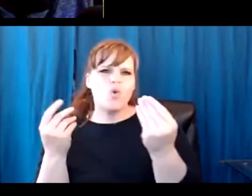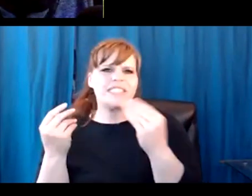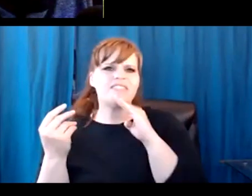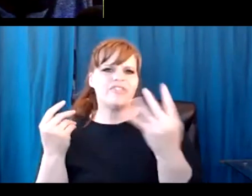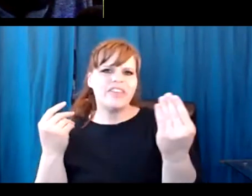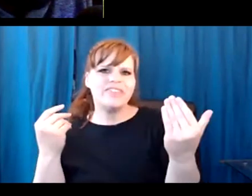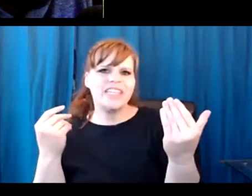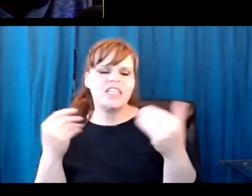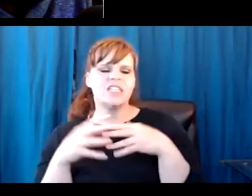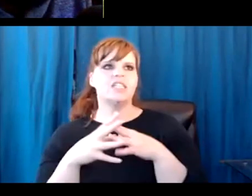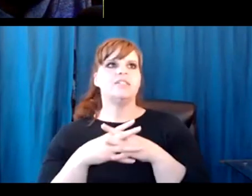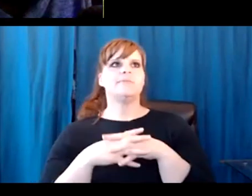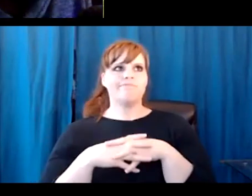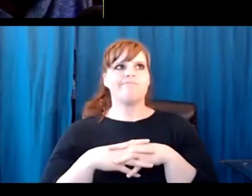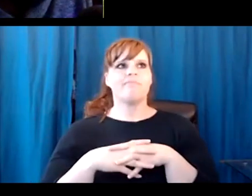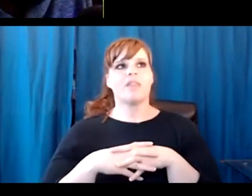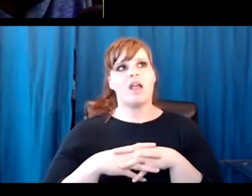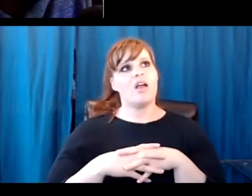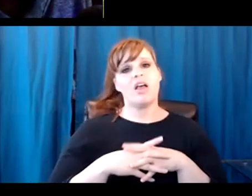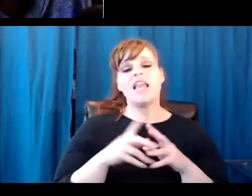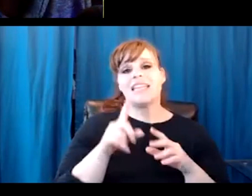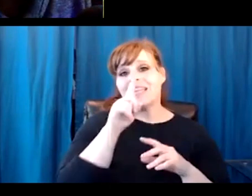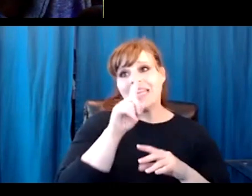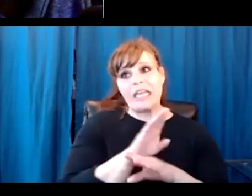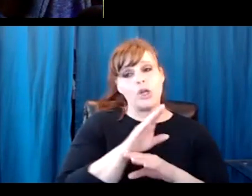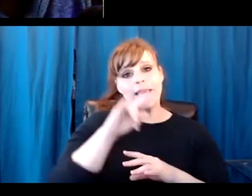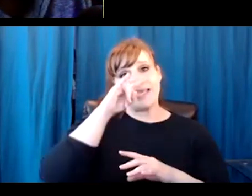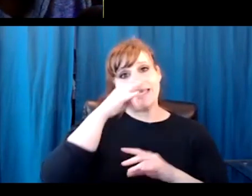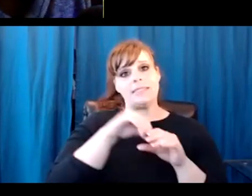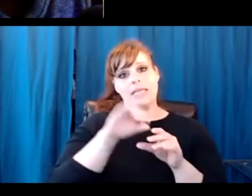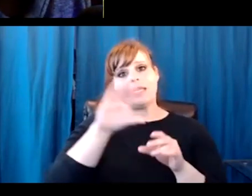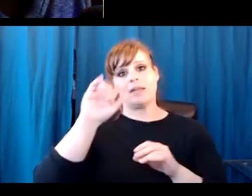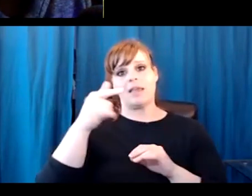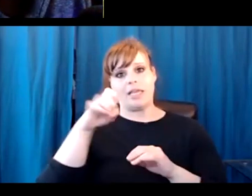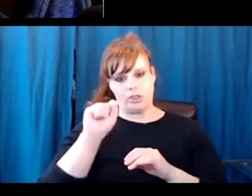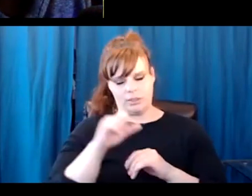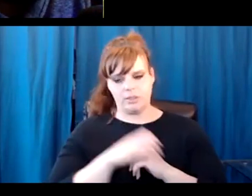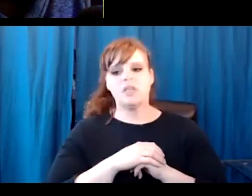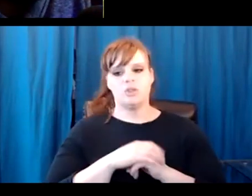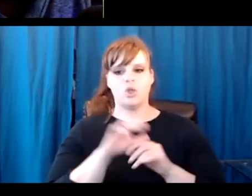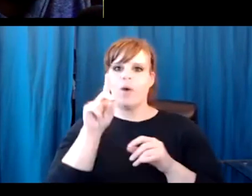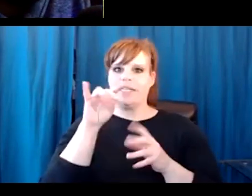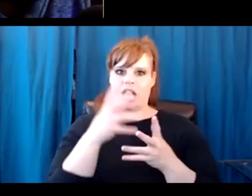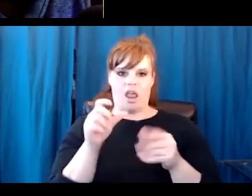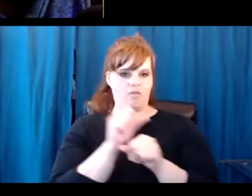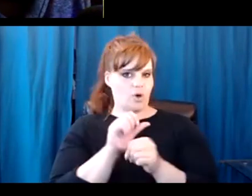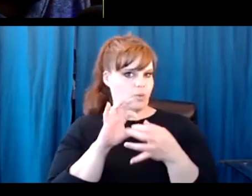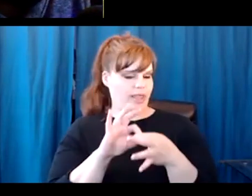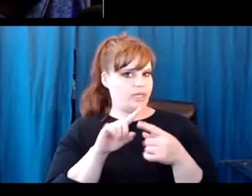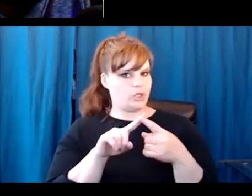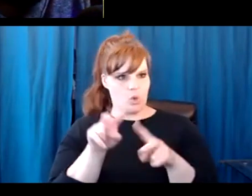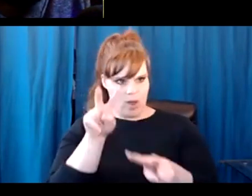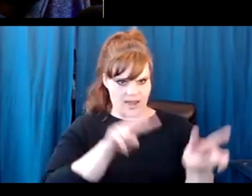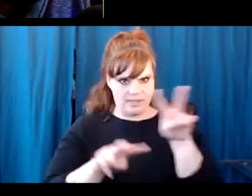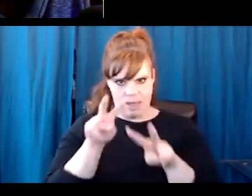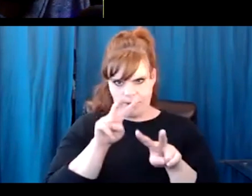I got to see, it was literally kids in cages, right? And so I did a lot of work with regards to examining that issue in New York